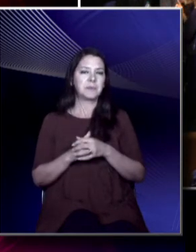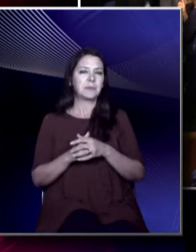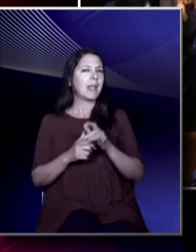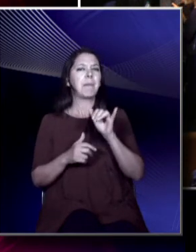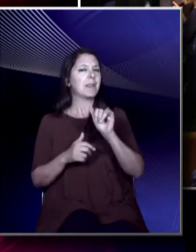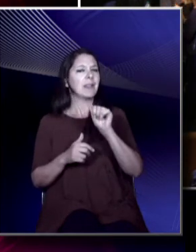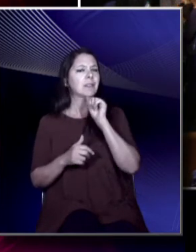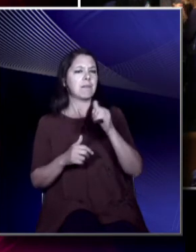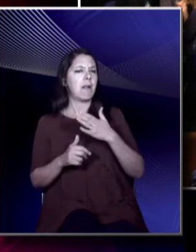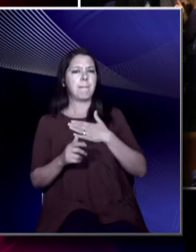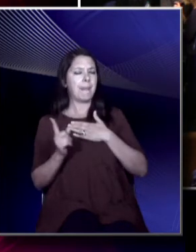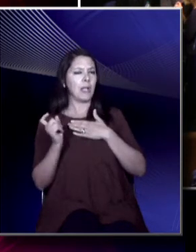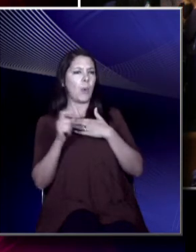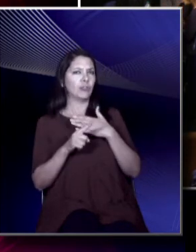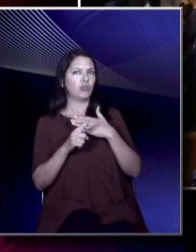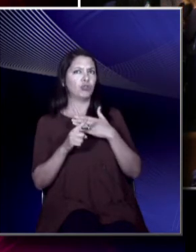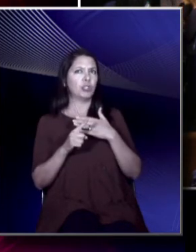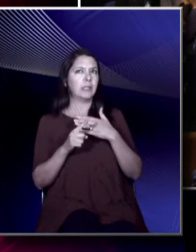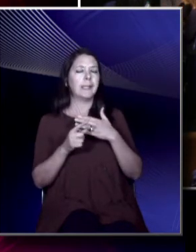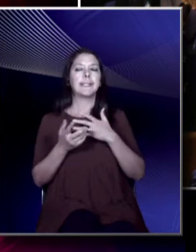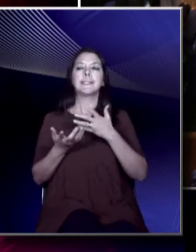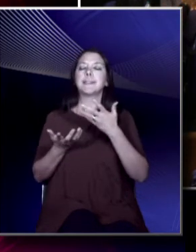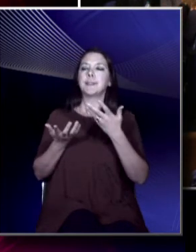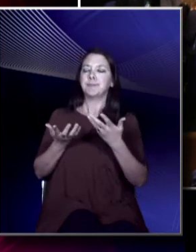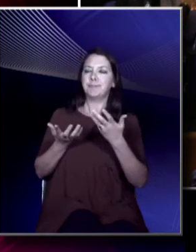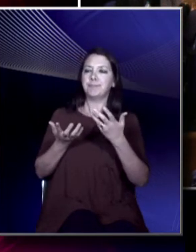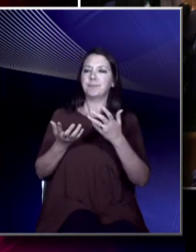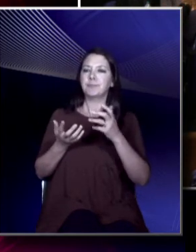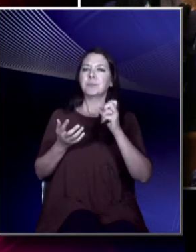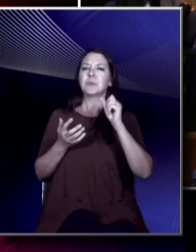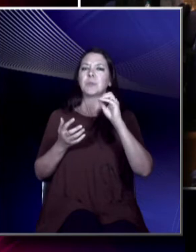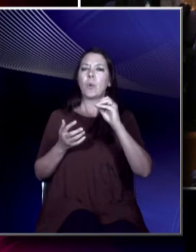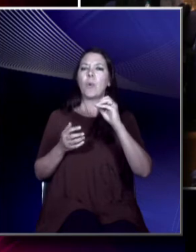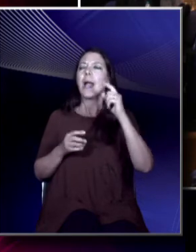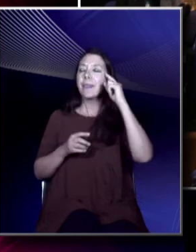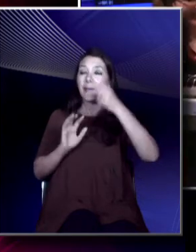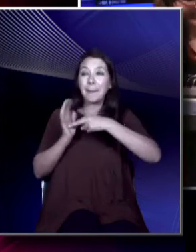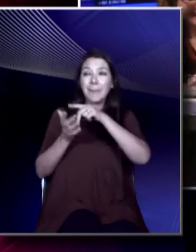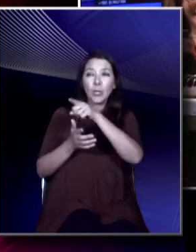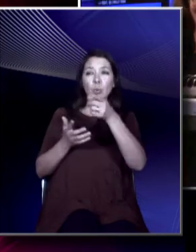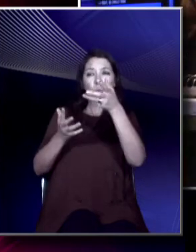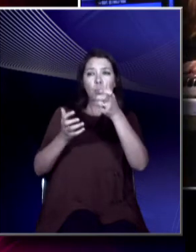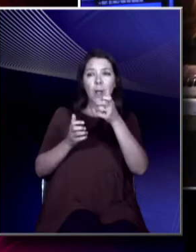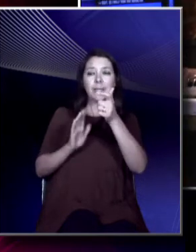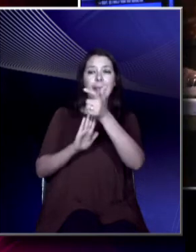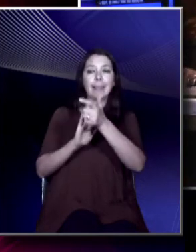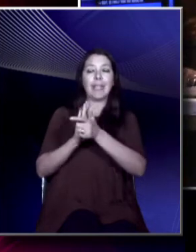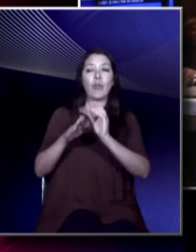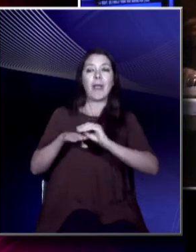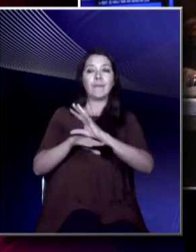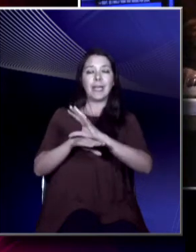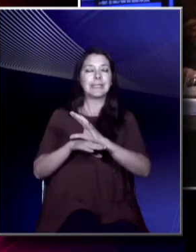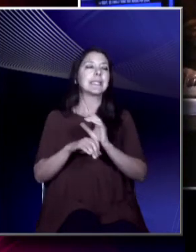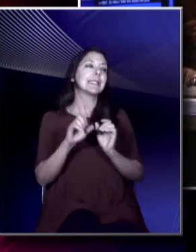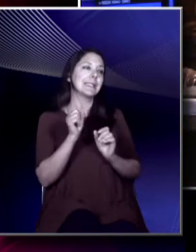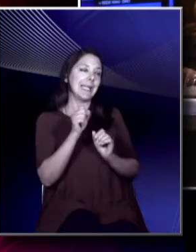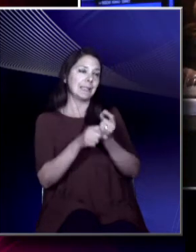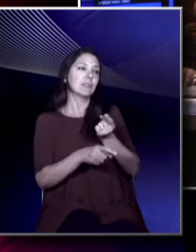my question. Right. So I really think you're asking for legal advice. Correct.